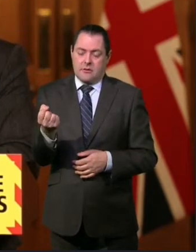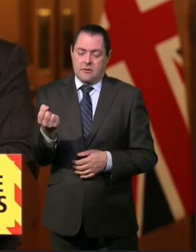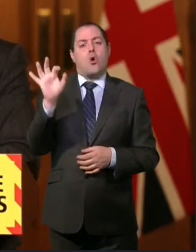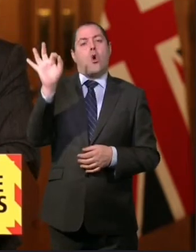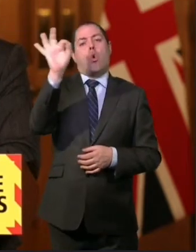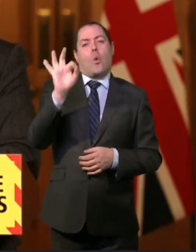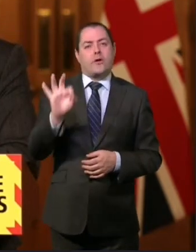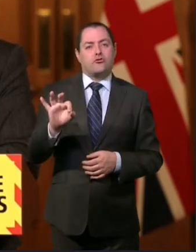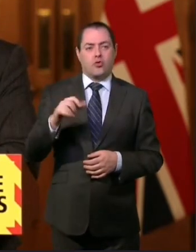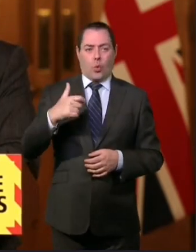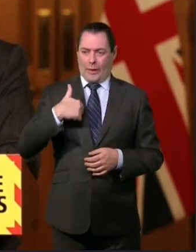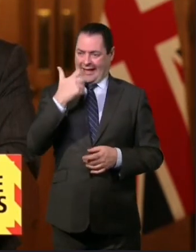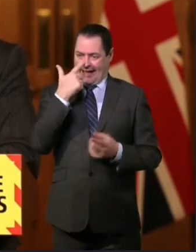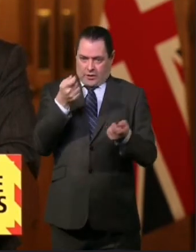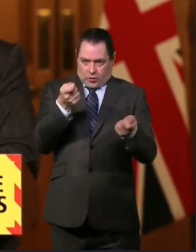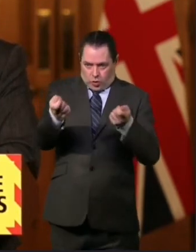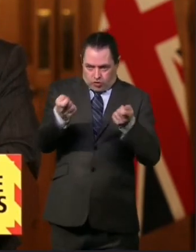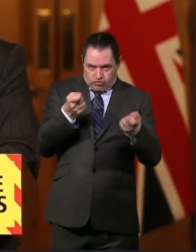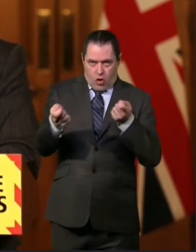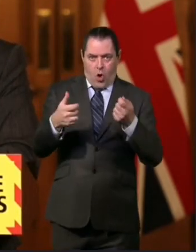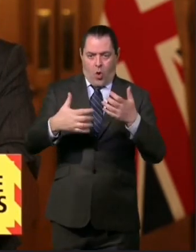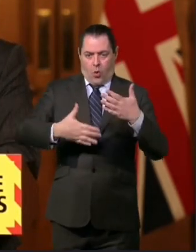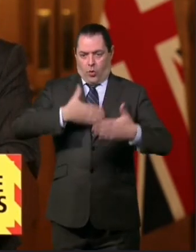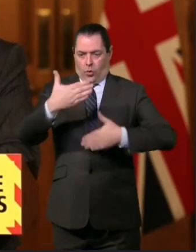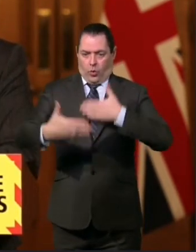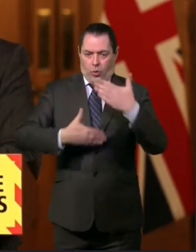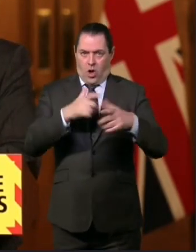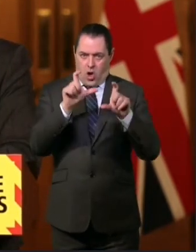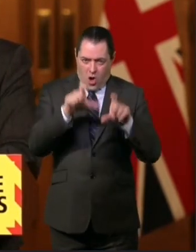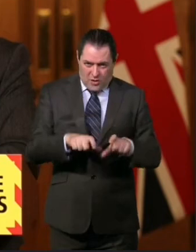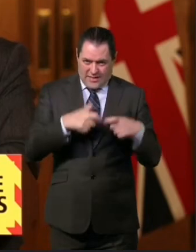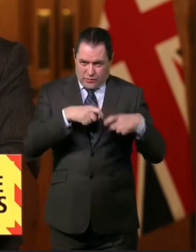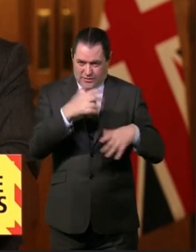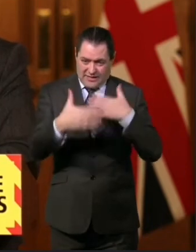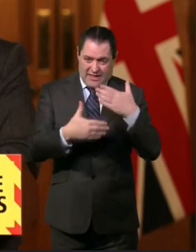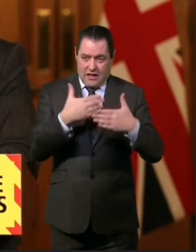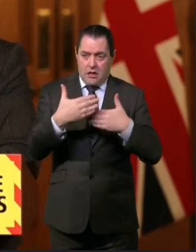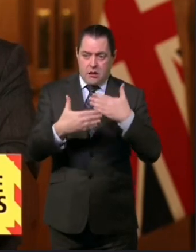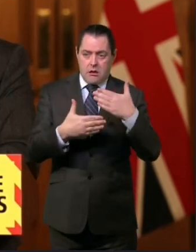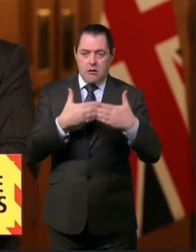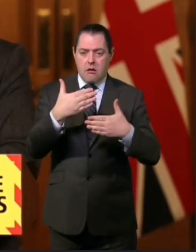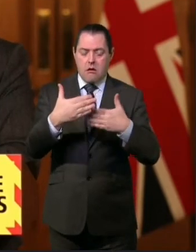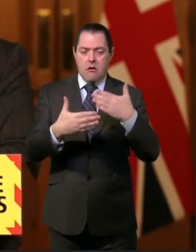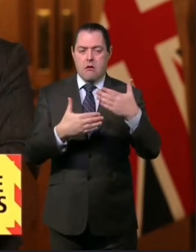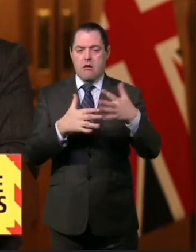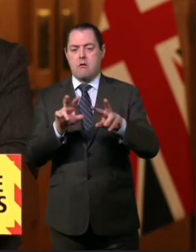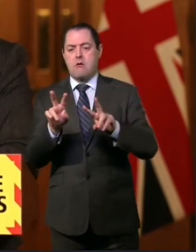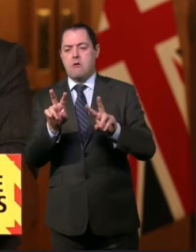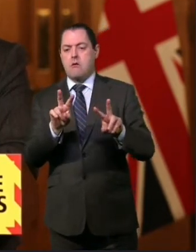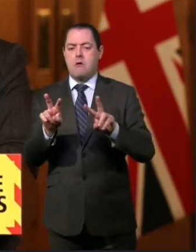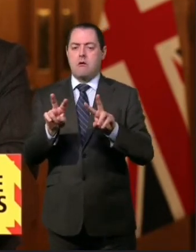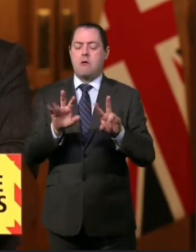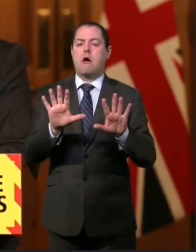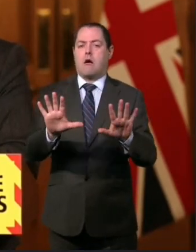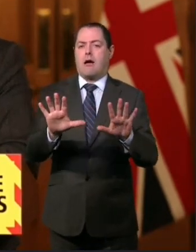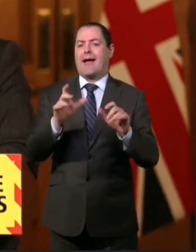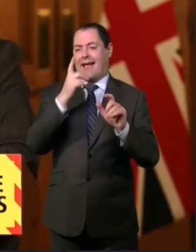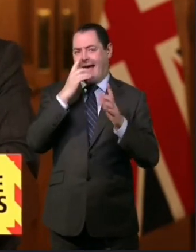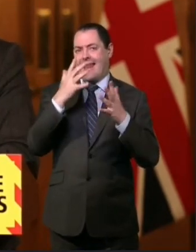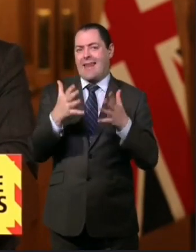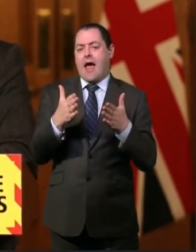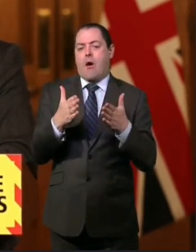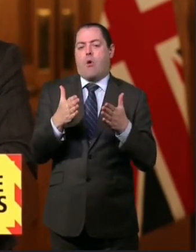and it depends entirely, as I said earlier on lots of different things. It depends on the vaccine rollout continuing to